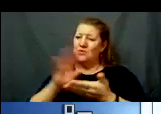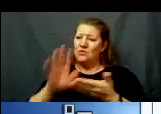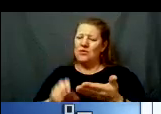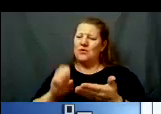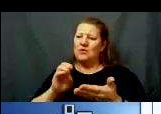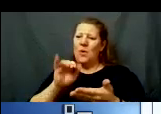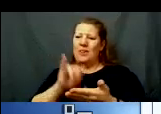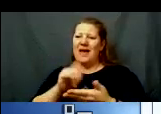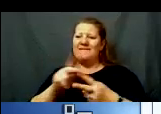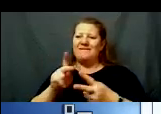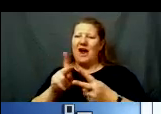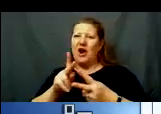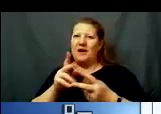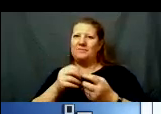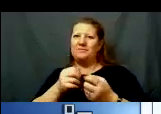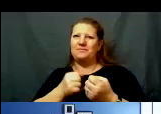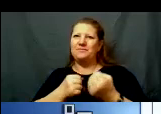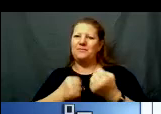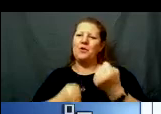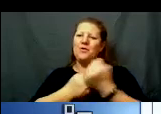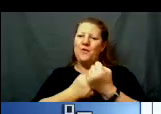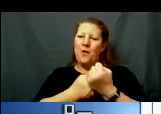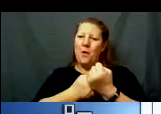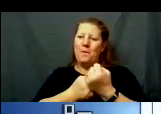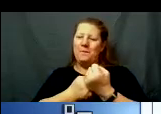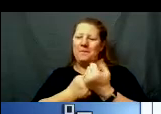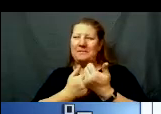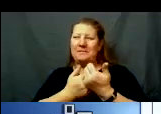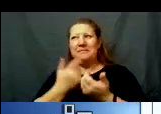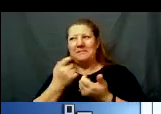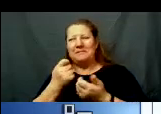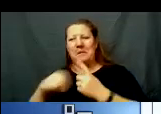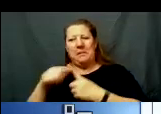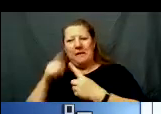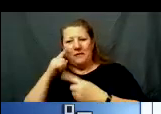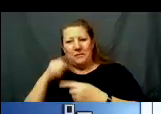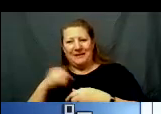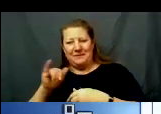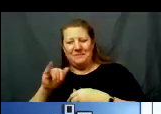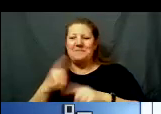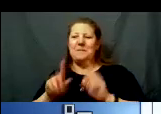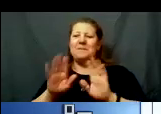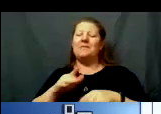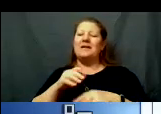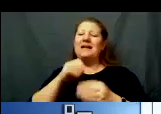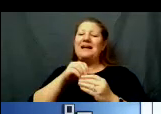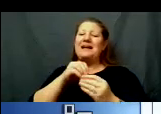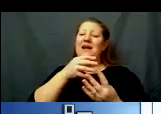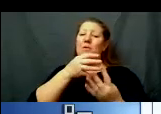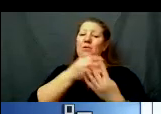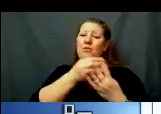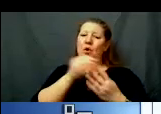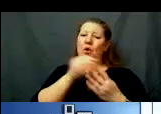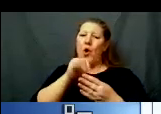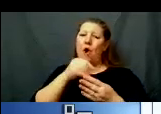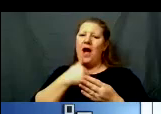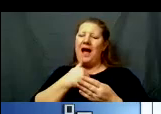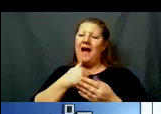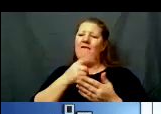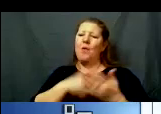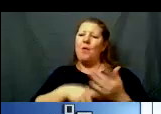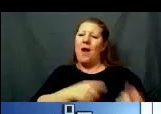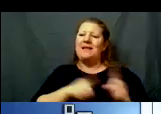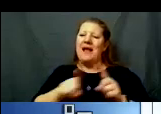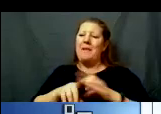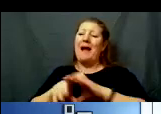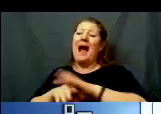me to say. But the resistance movement in prisons is also complemented by the resistance movement outside of prisons.